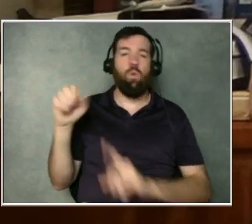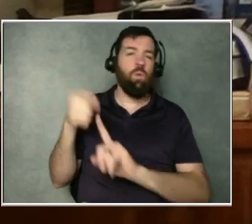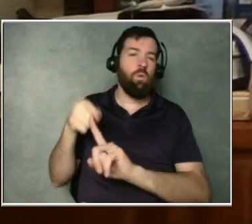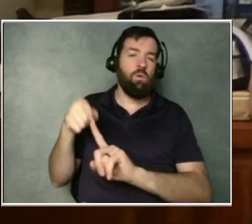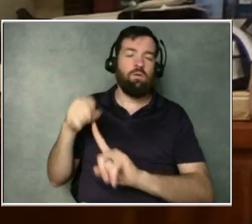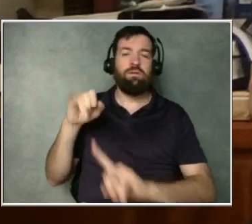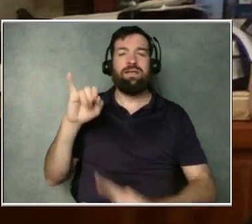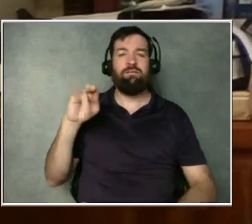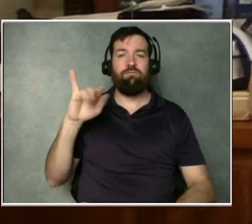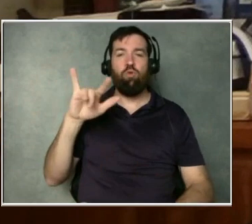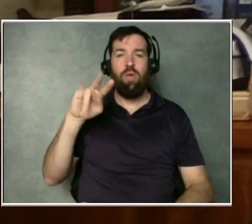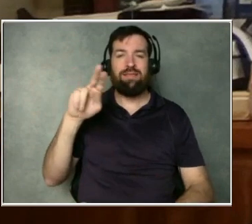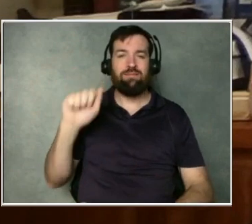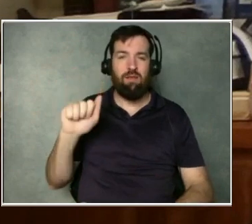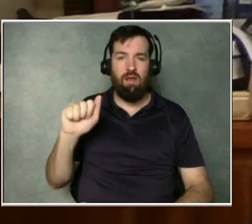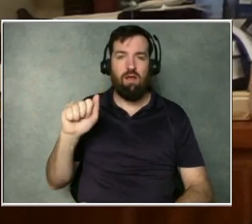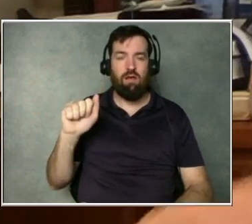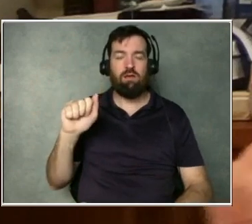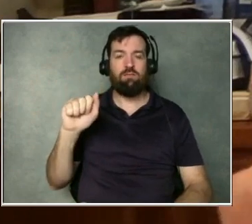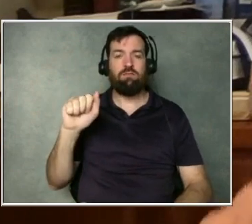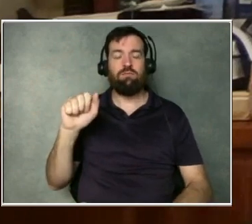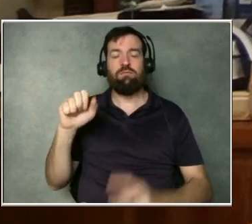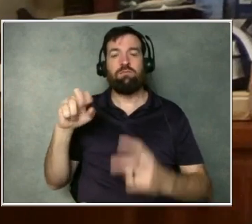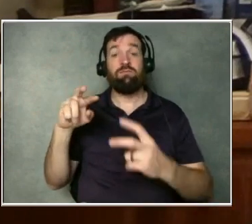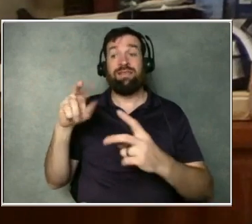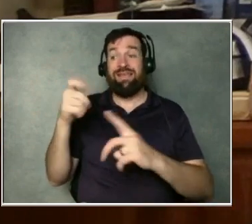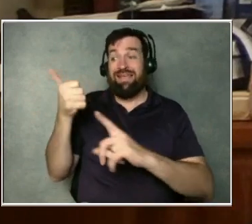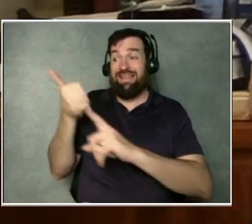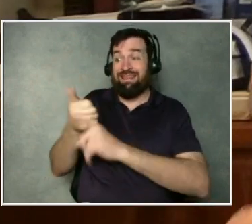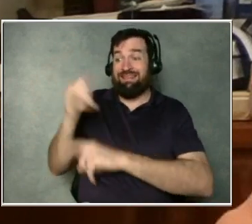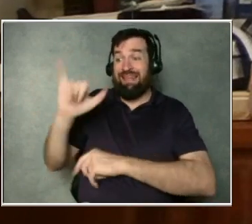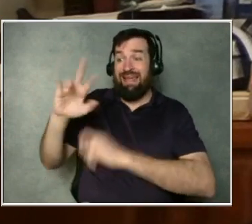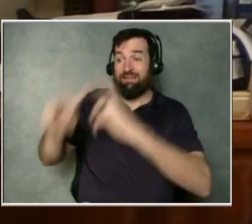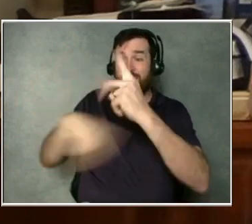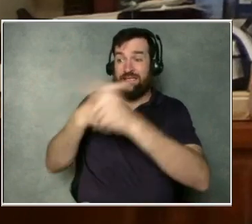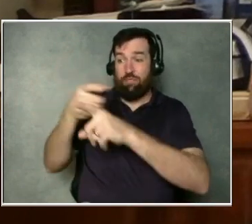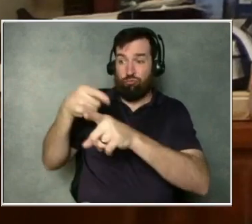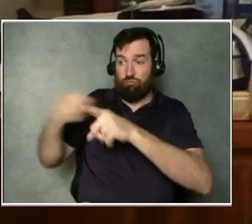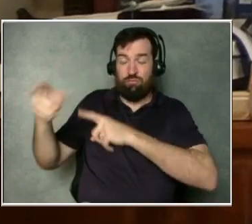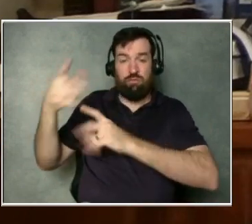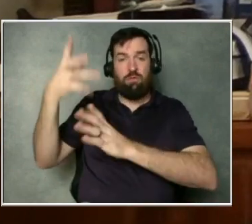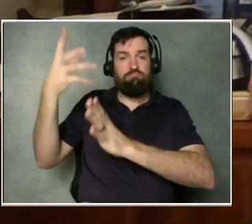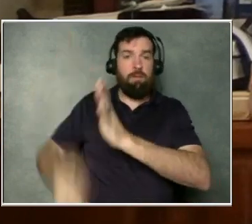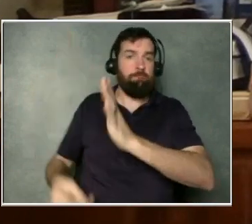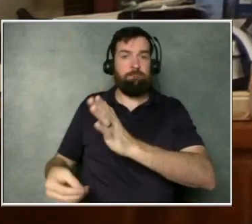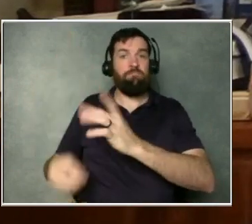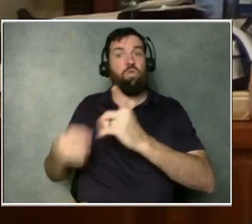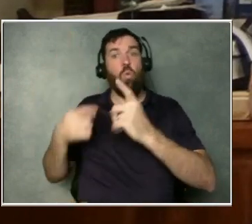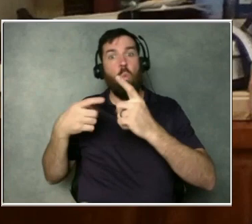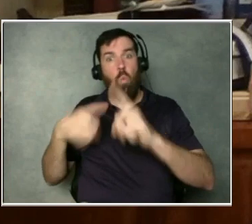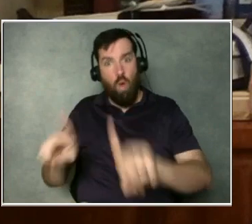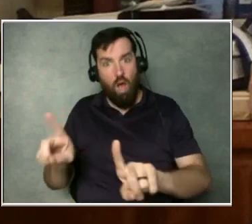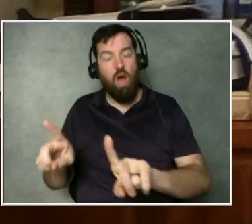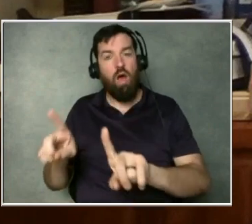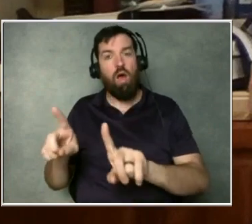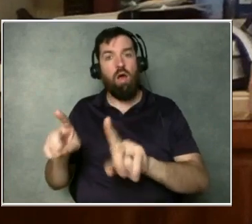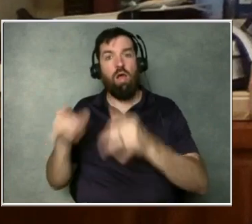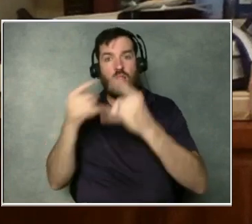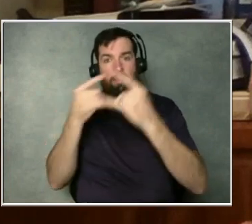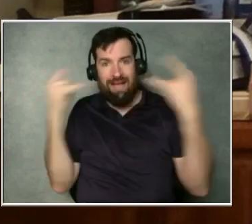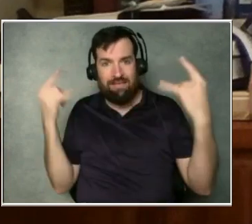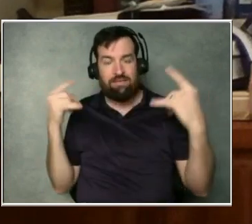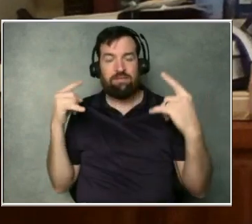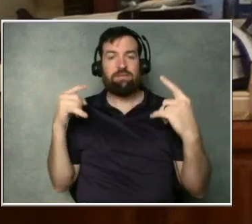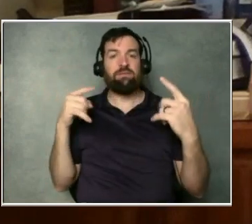vaccine, has disappeared. And it disappeared during the time we were mostly all wearing masks